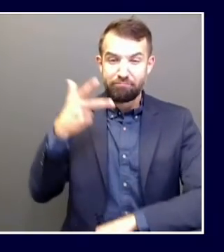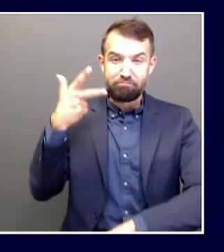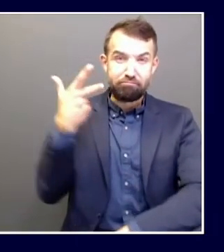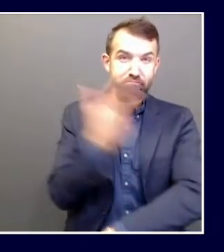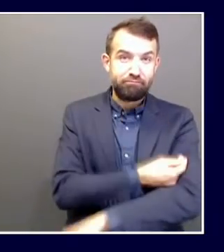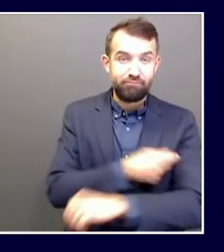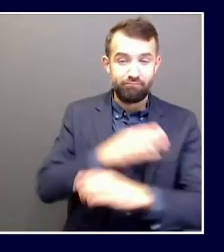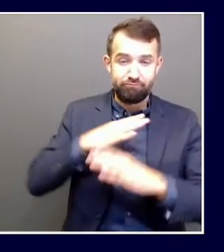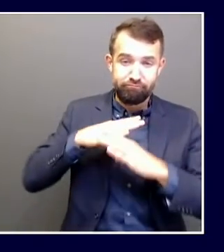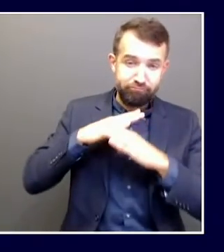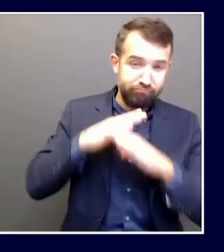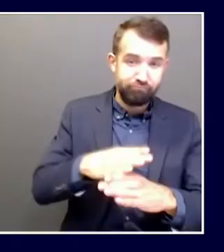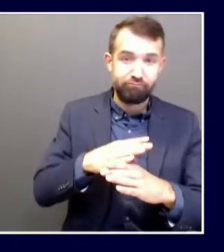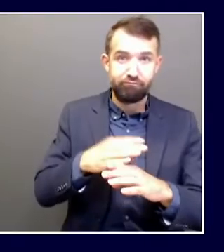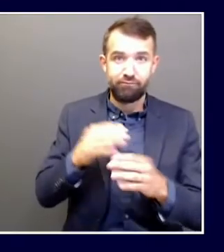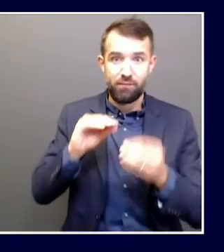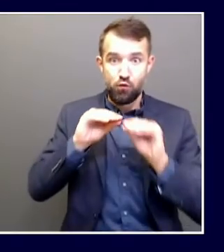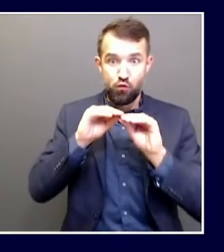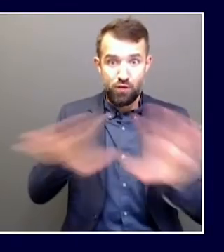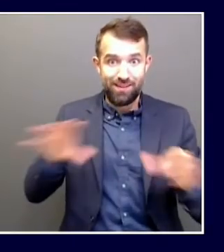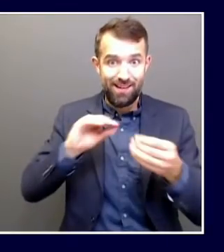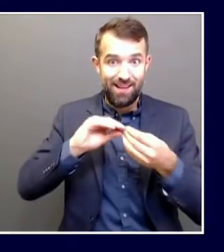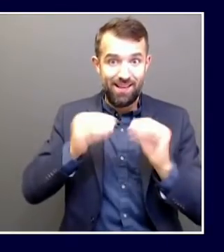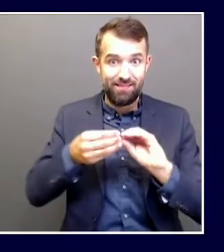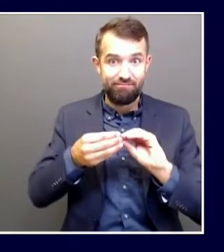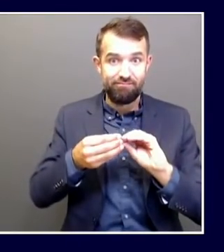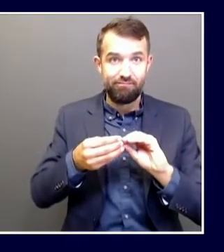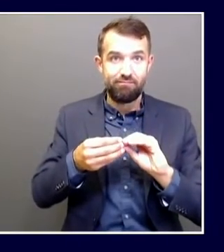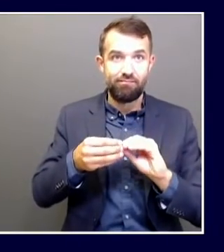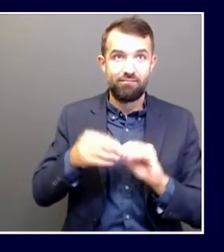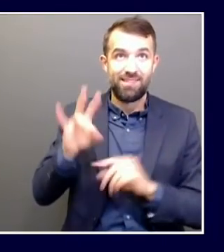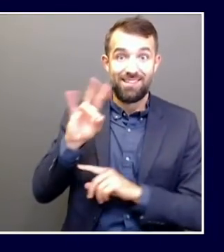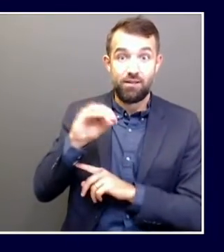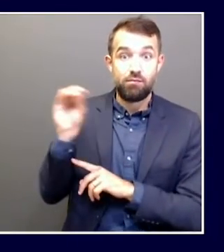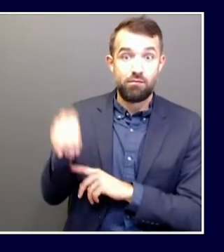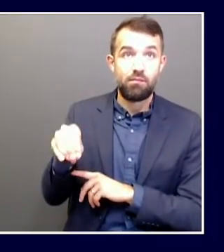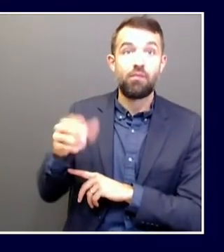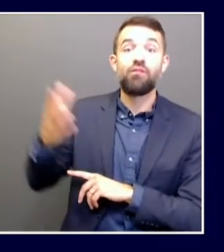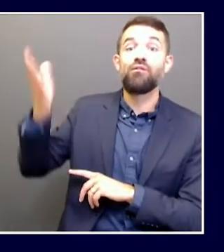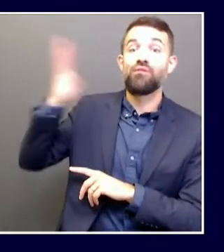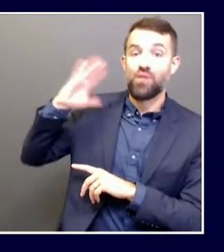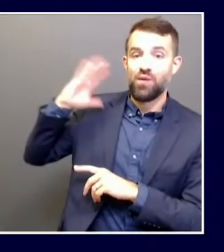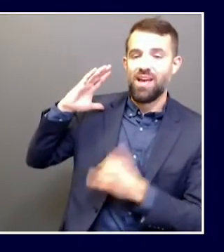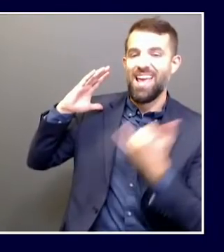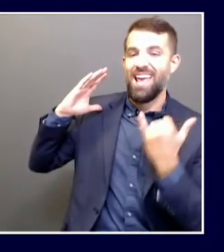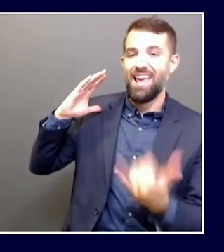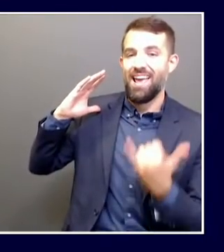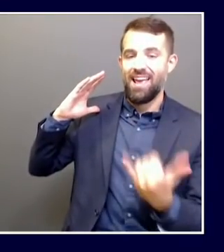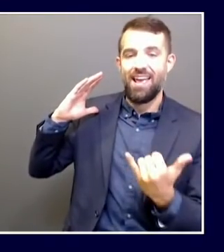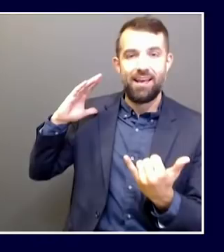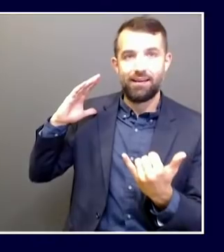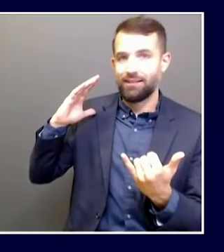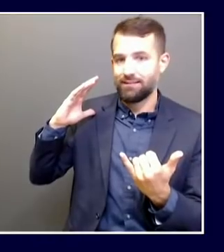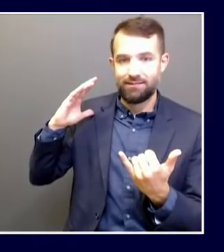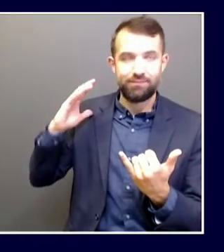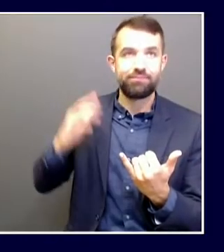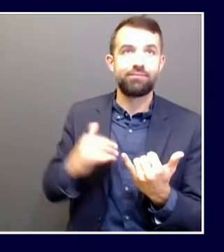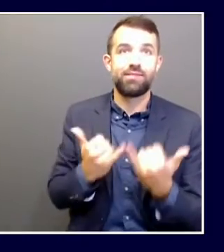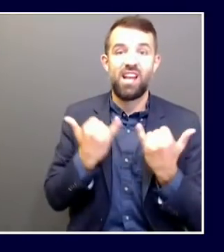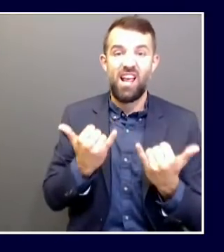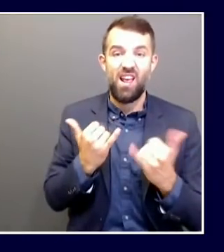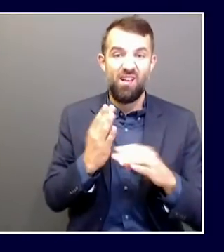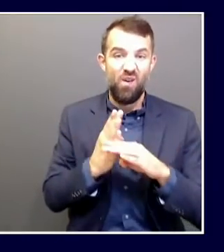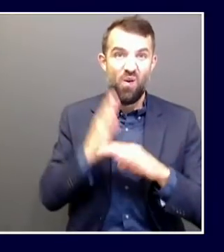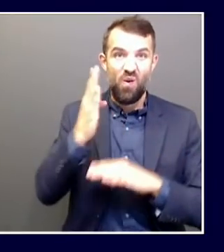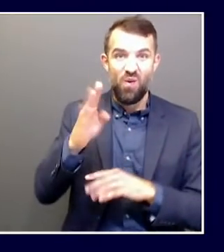or exponential growth has gone from 70% for the pre-Delta now to over 90% or